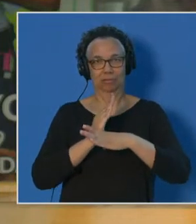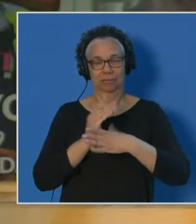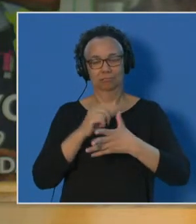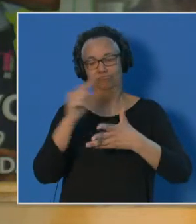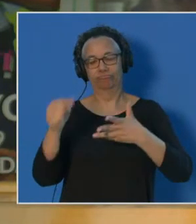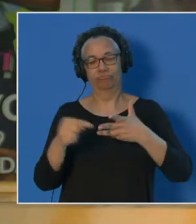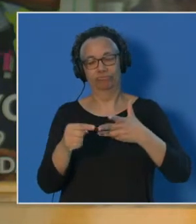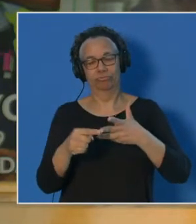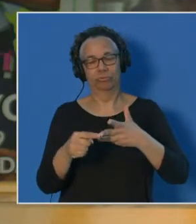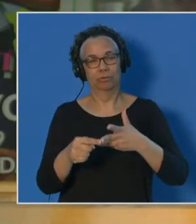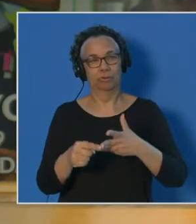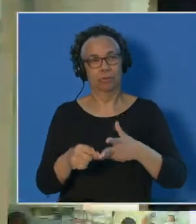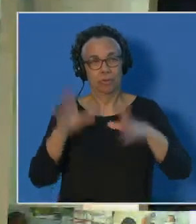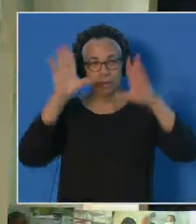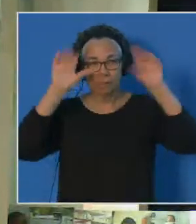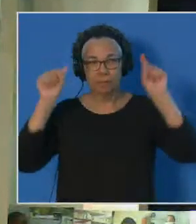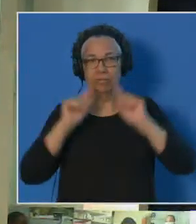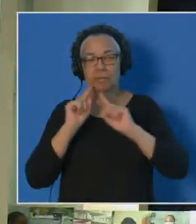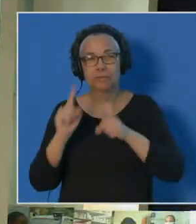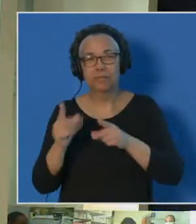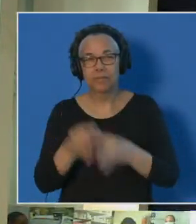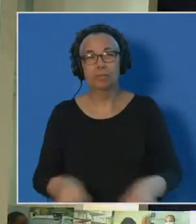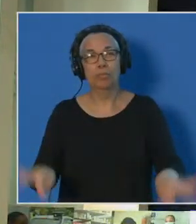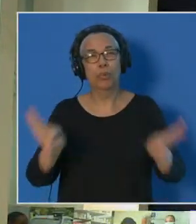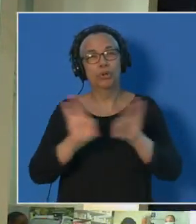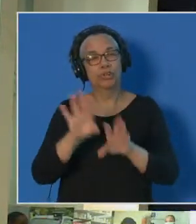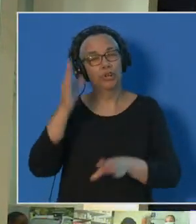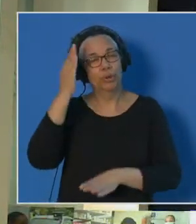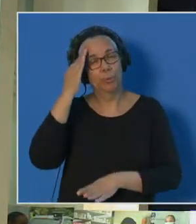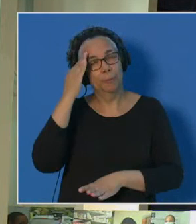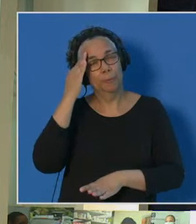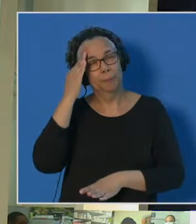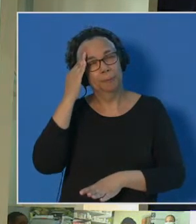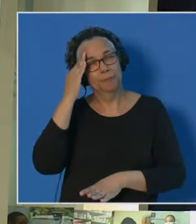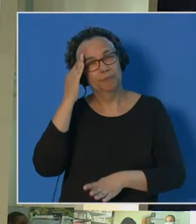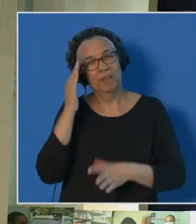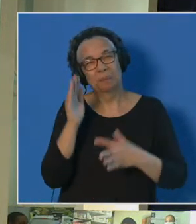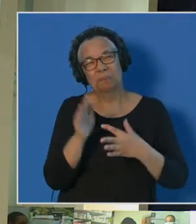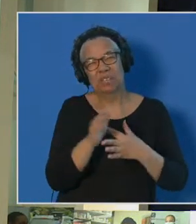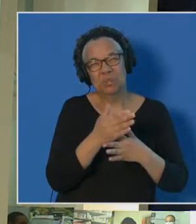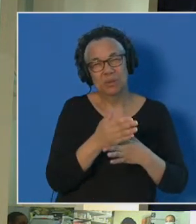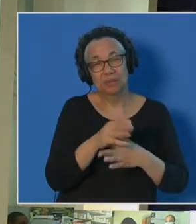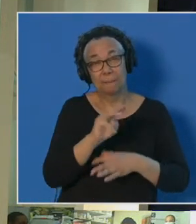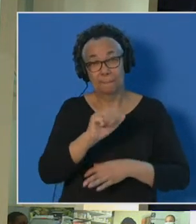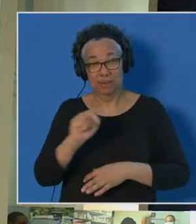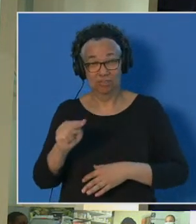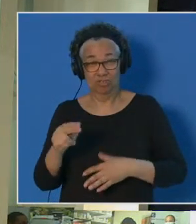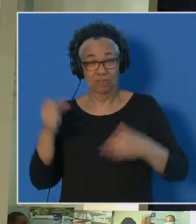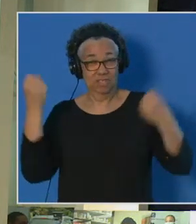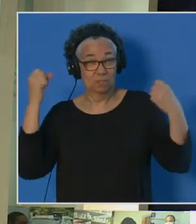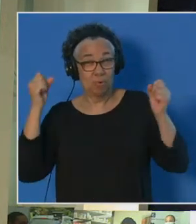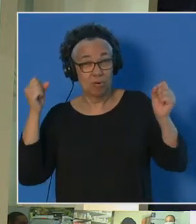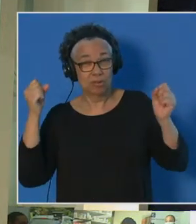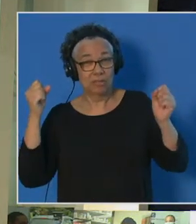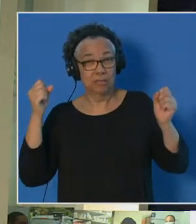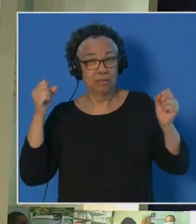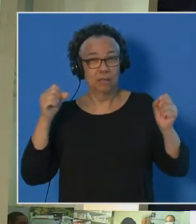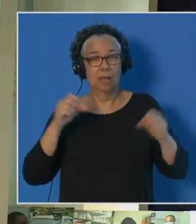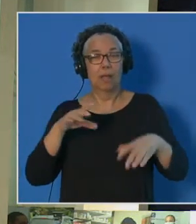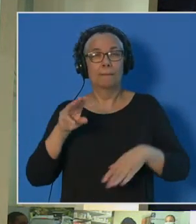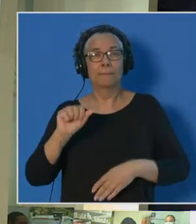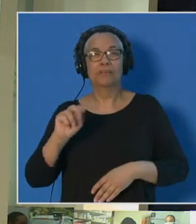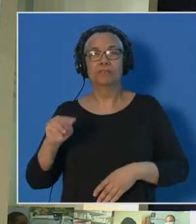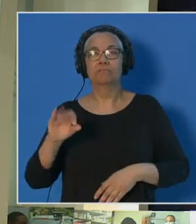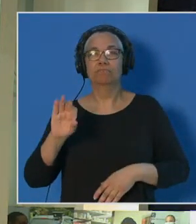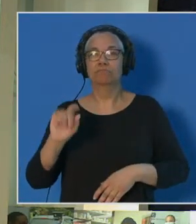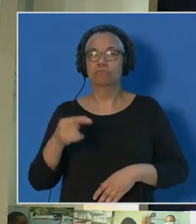And I think that it's also important to note that between the Ministry of Sports, the Minister responsible for sports, Minister Fogo,